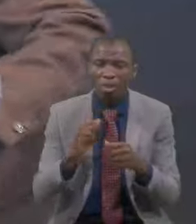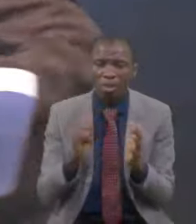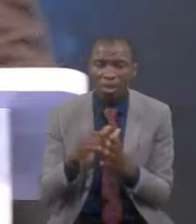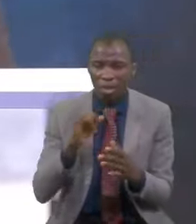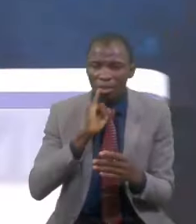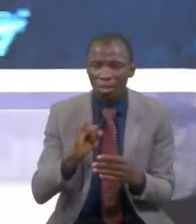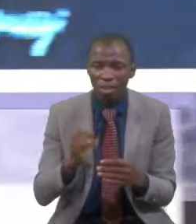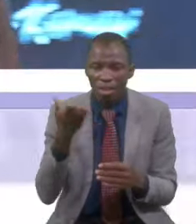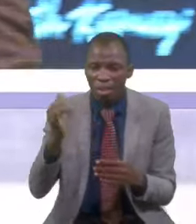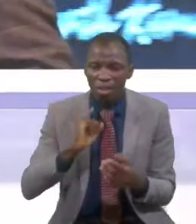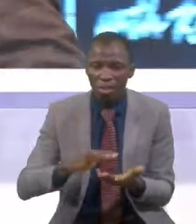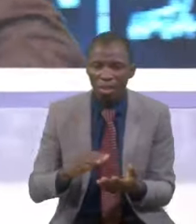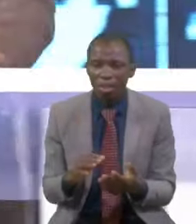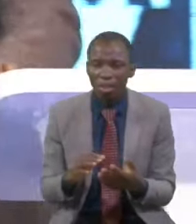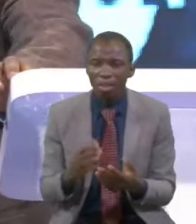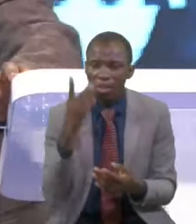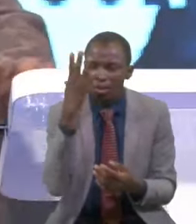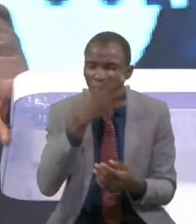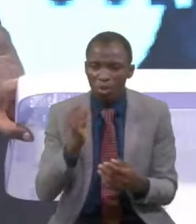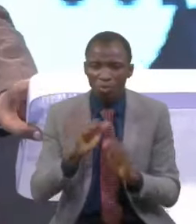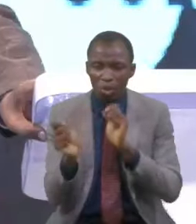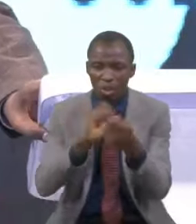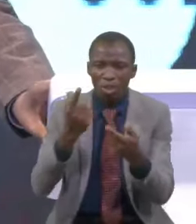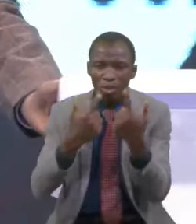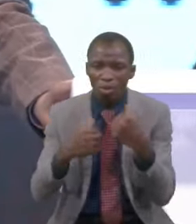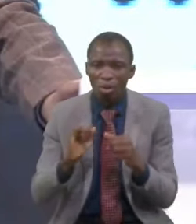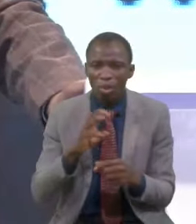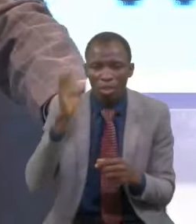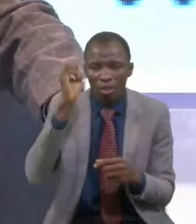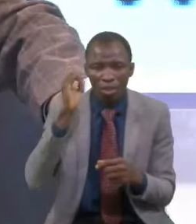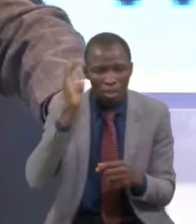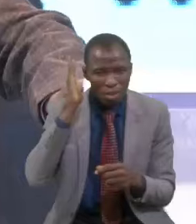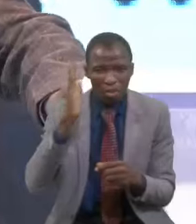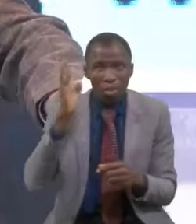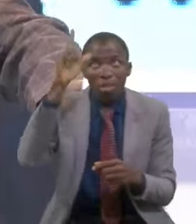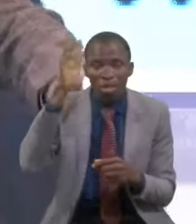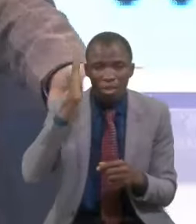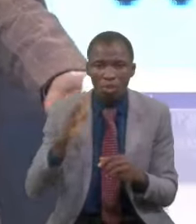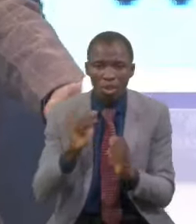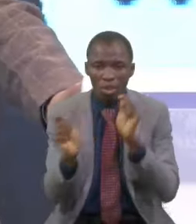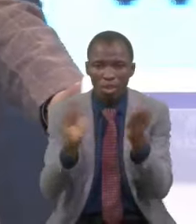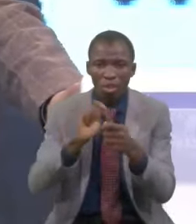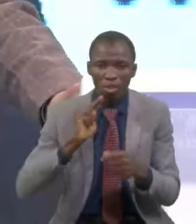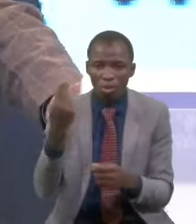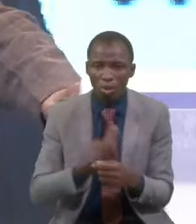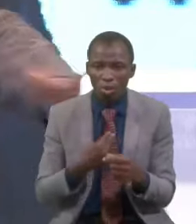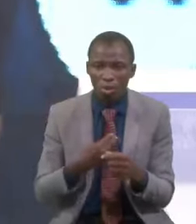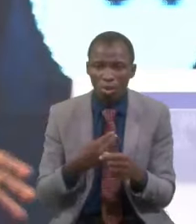glorious translation coming. He'll translate us, transport